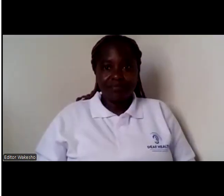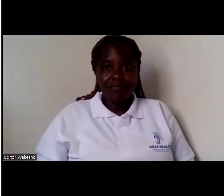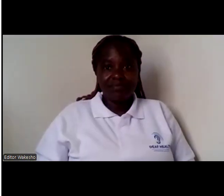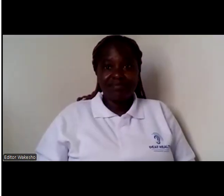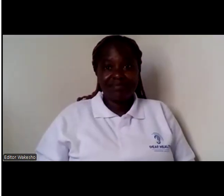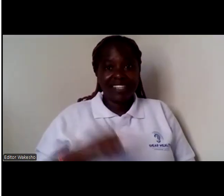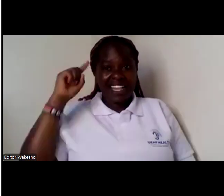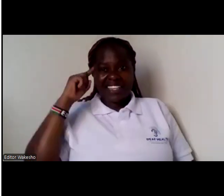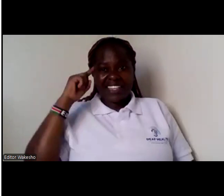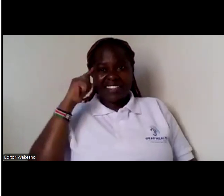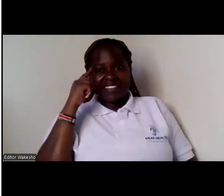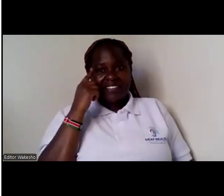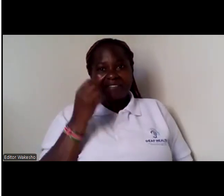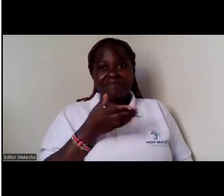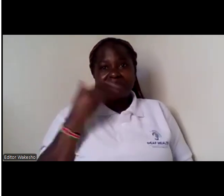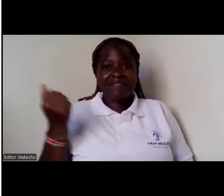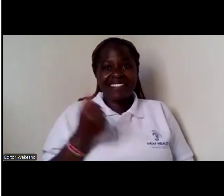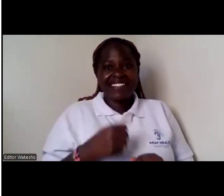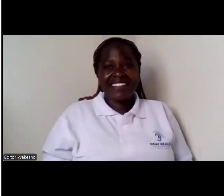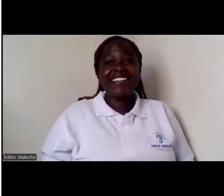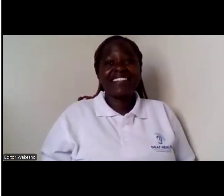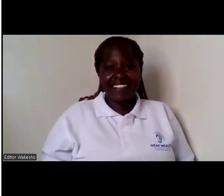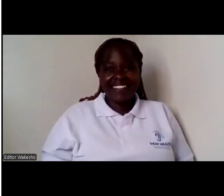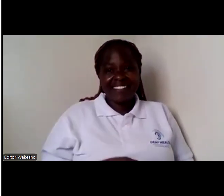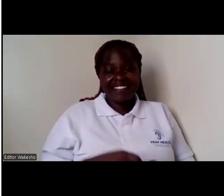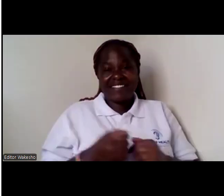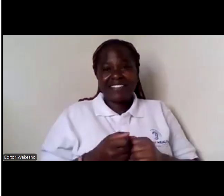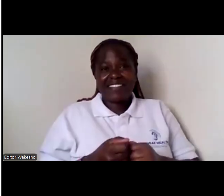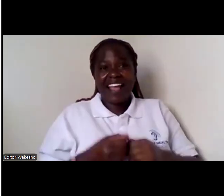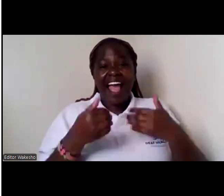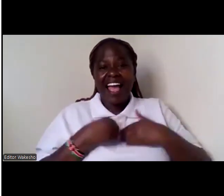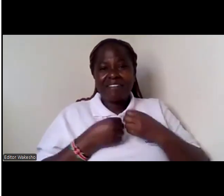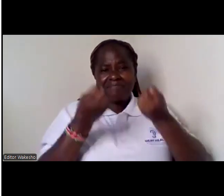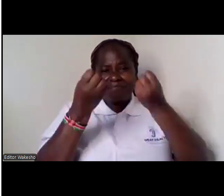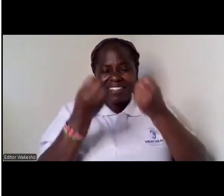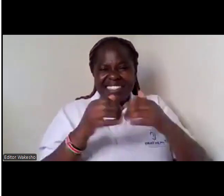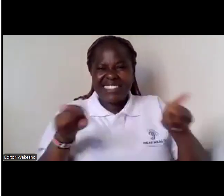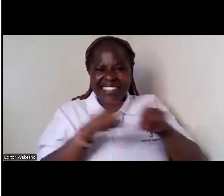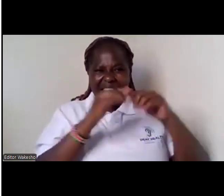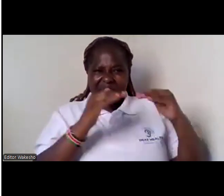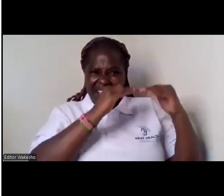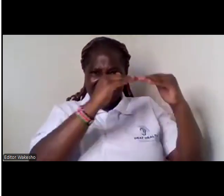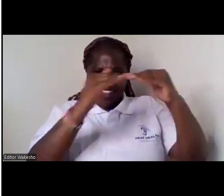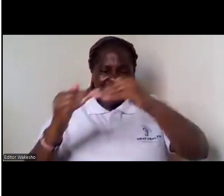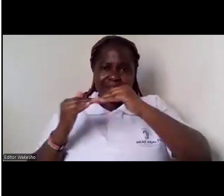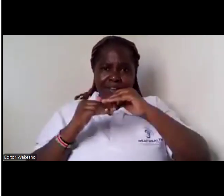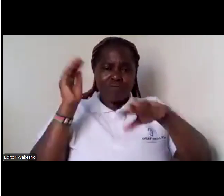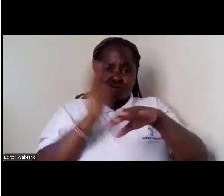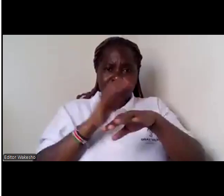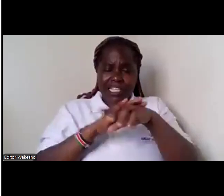I avoided it. It has almost the same level of effectiveness